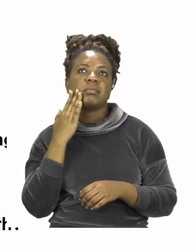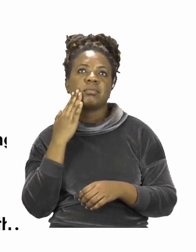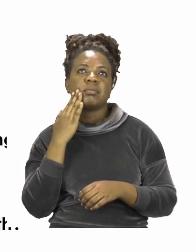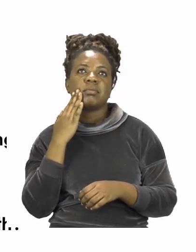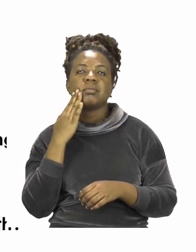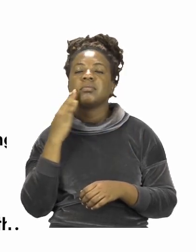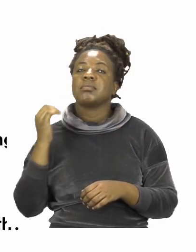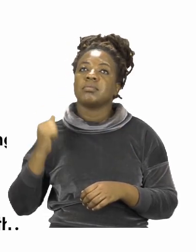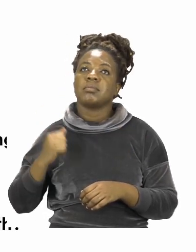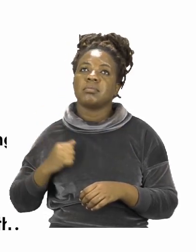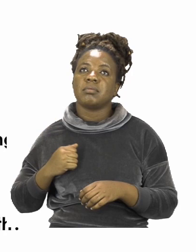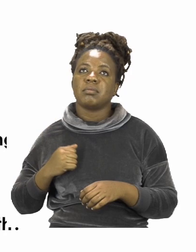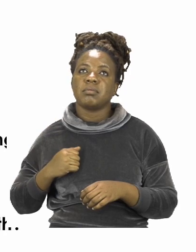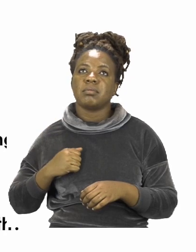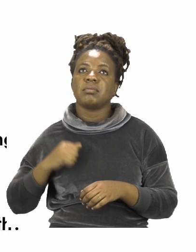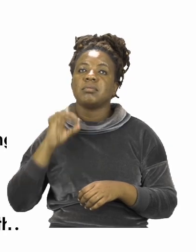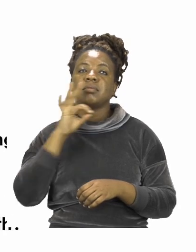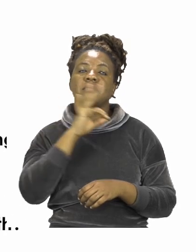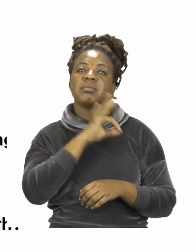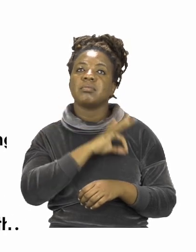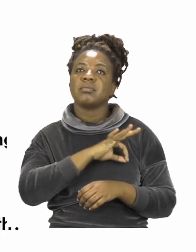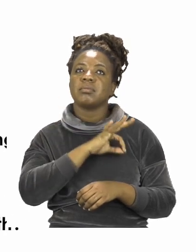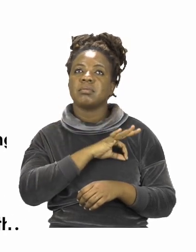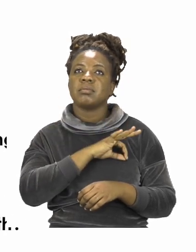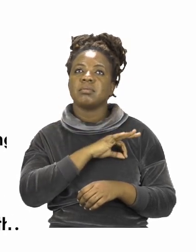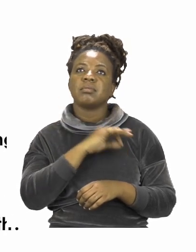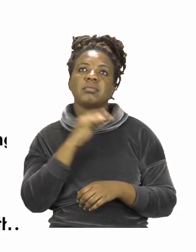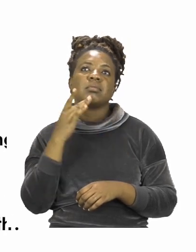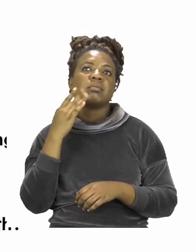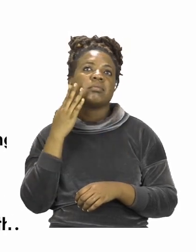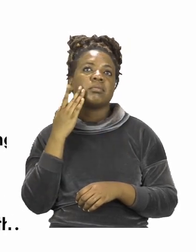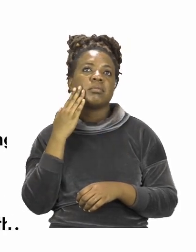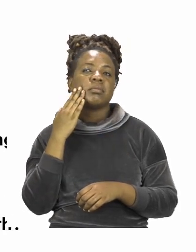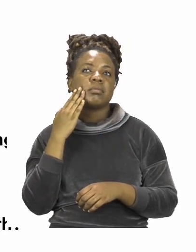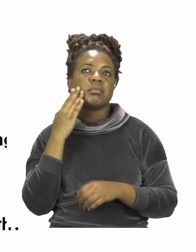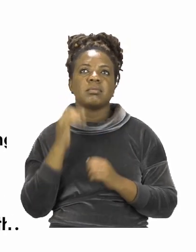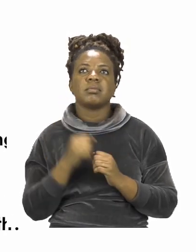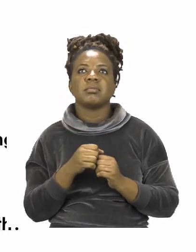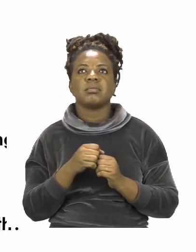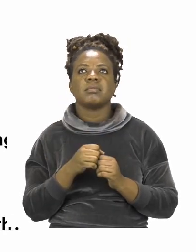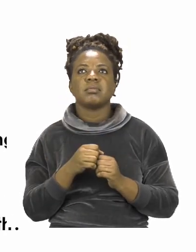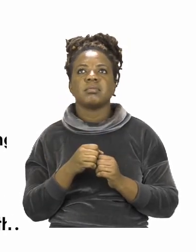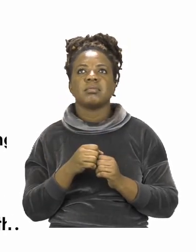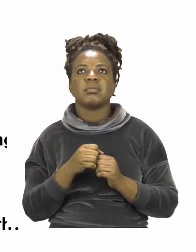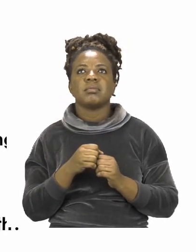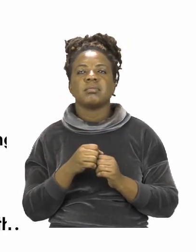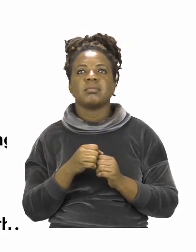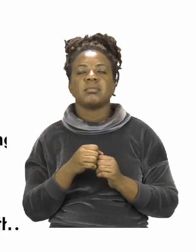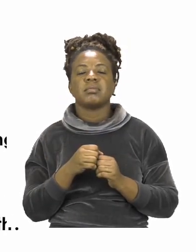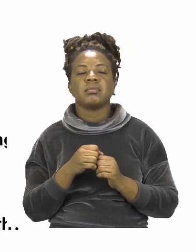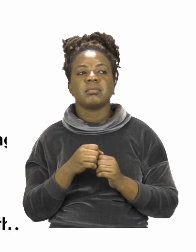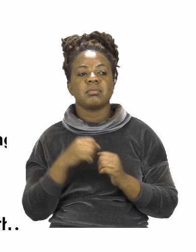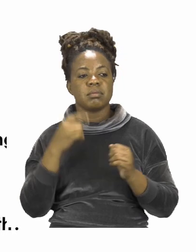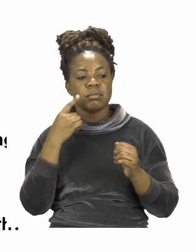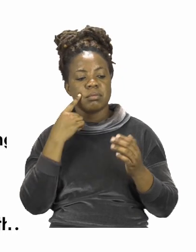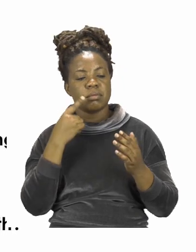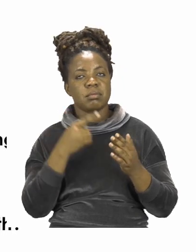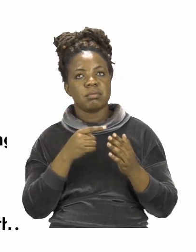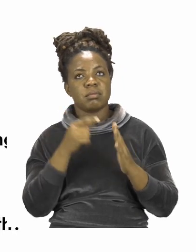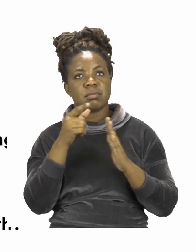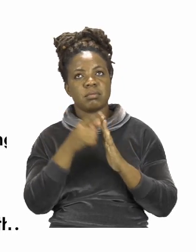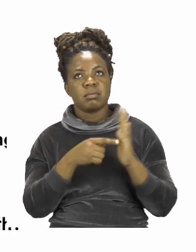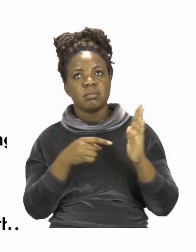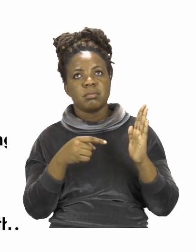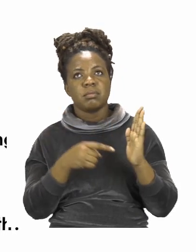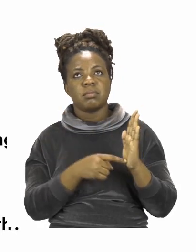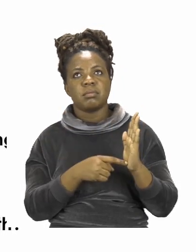Dad get his salary? Now we need to look at the calendar carefully,